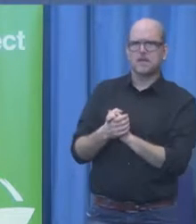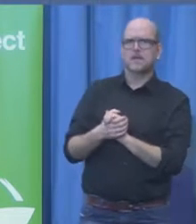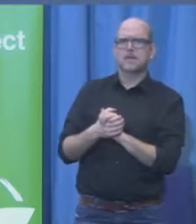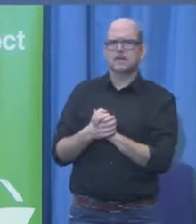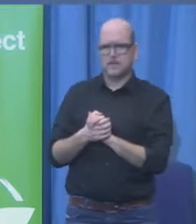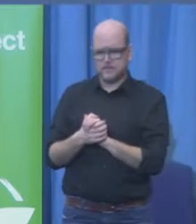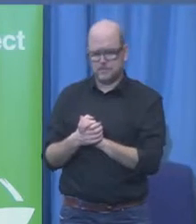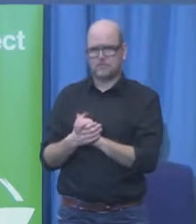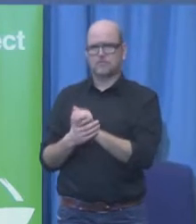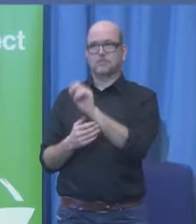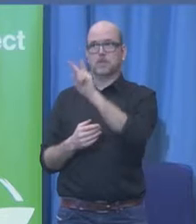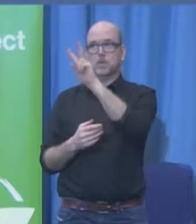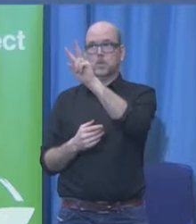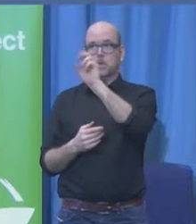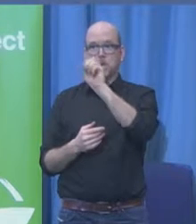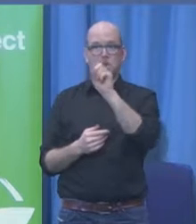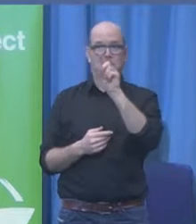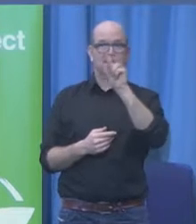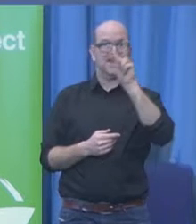2012 to 2020, and